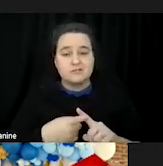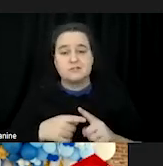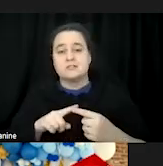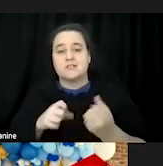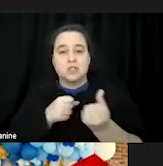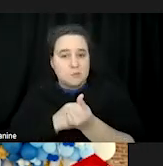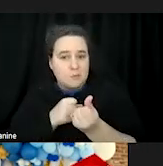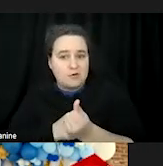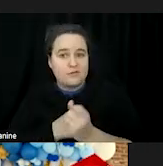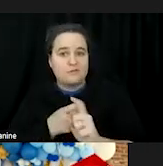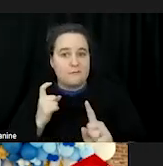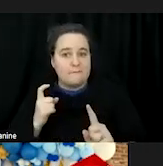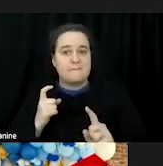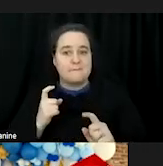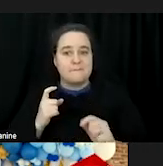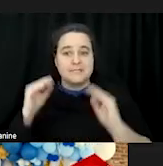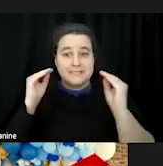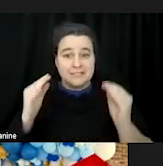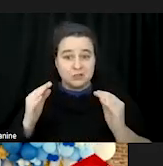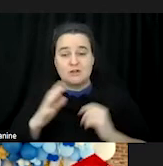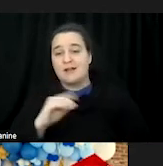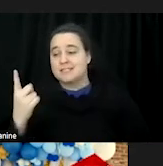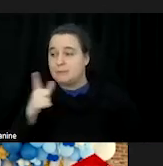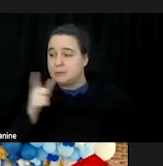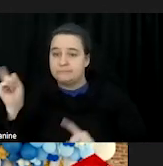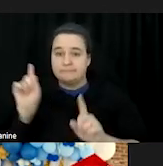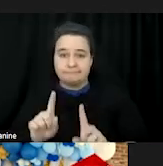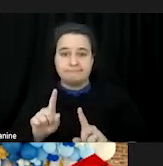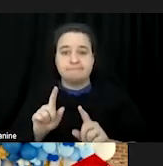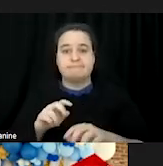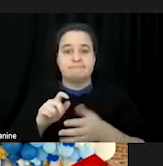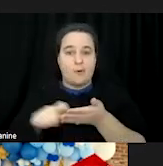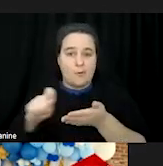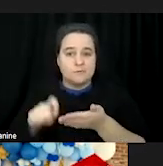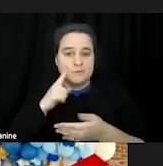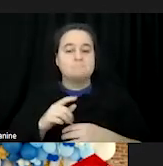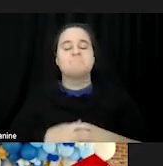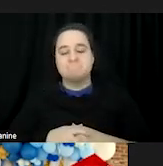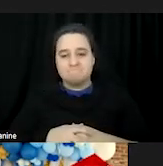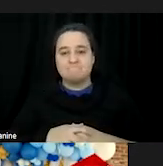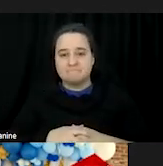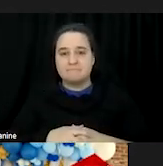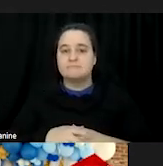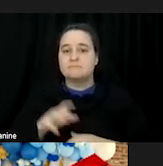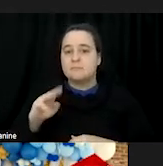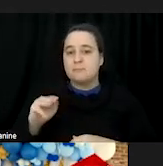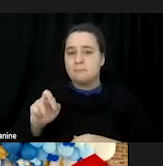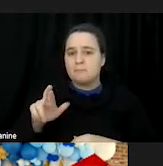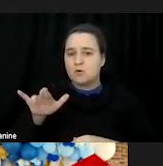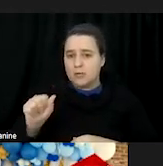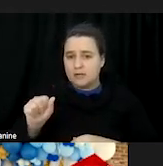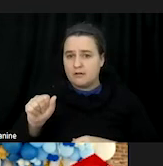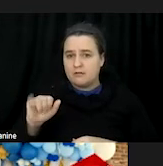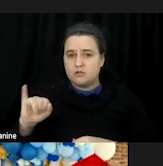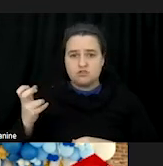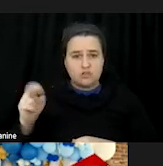support from your teacher, but also somebody there to take notes. Yeah. Maria, did